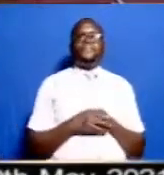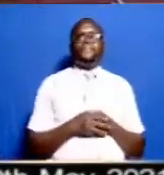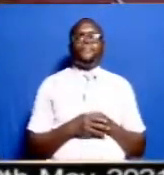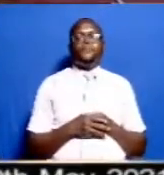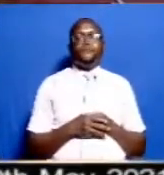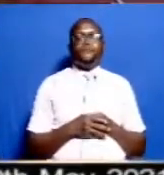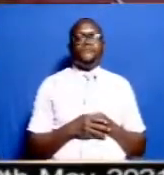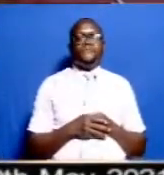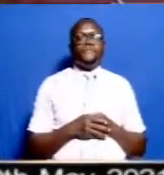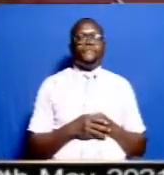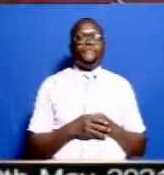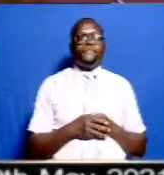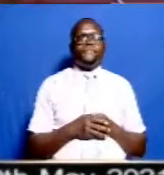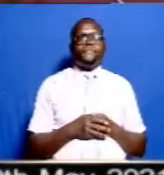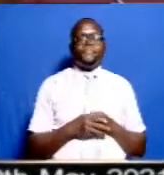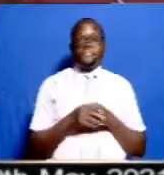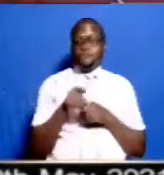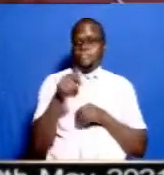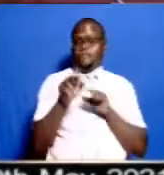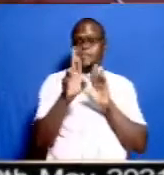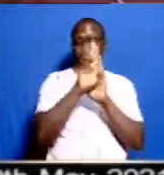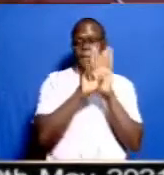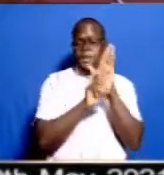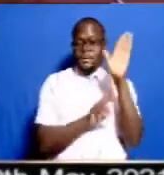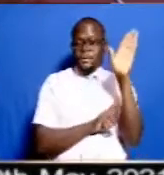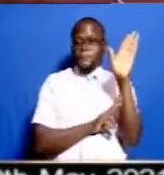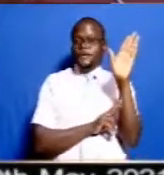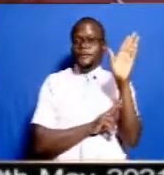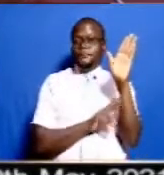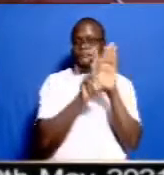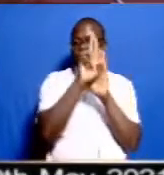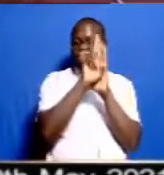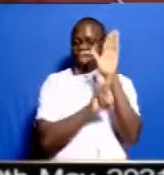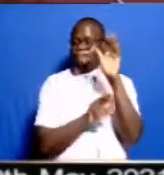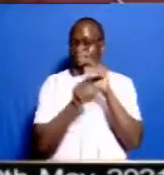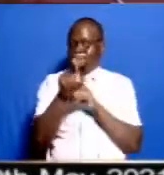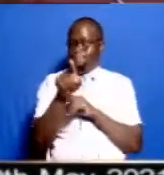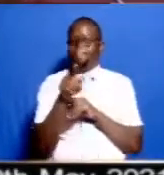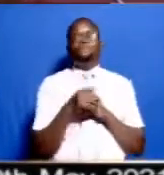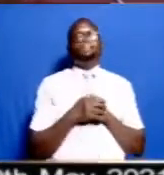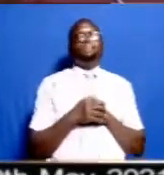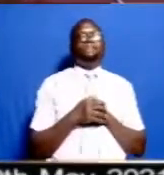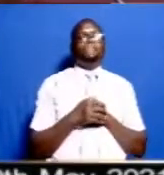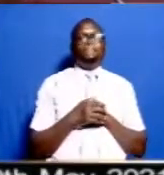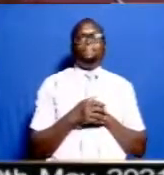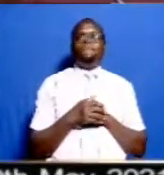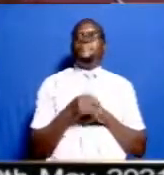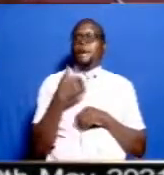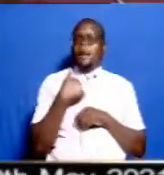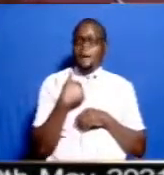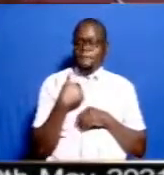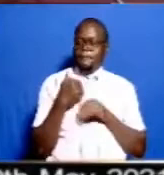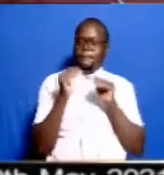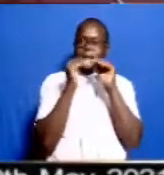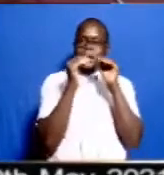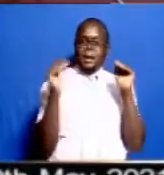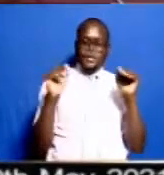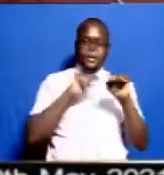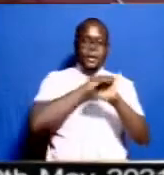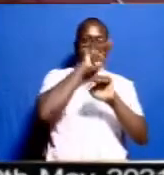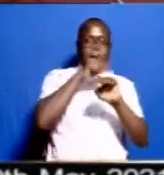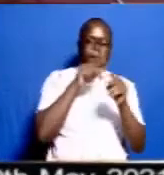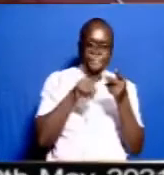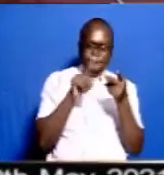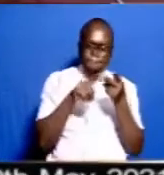countries. And these regulations, they have set two layers at the national level